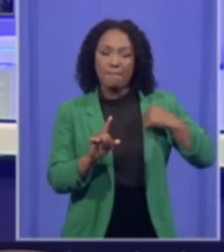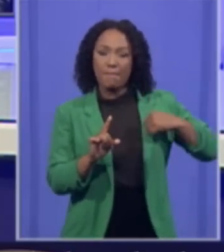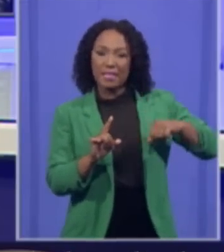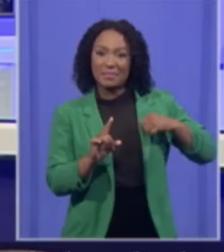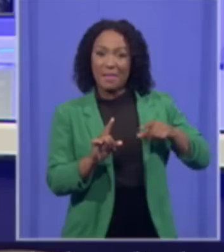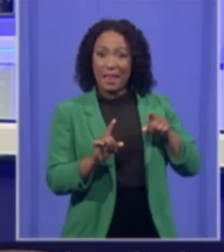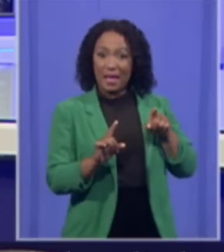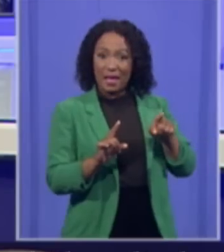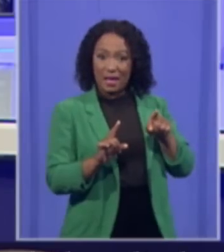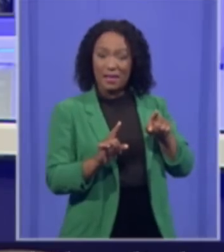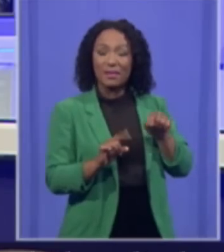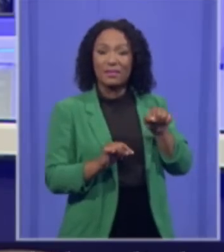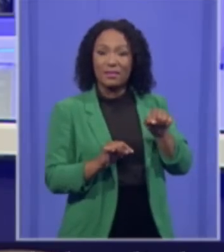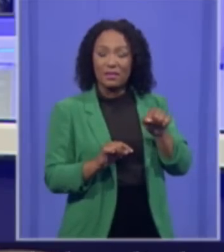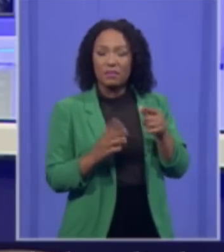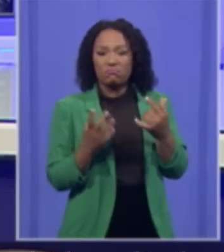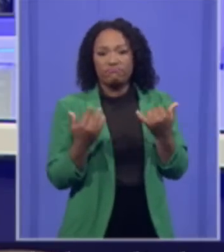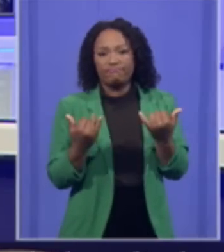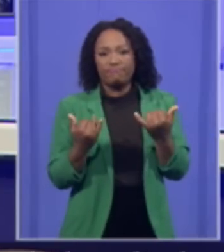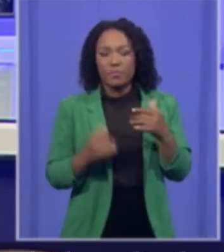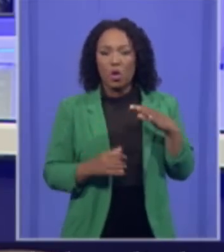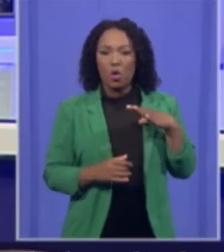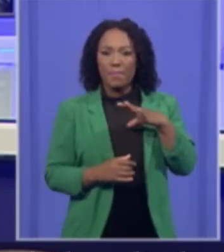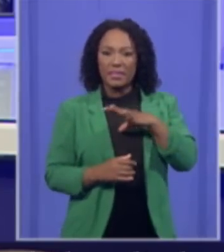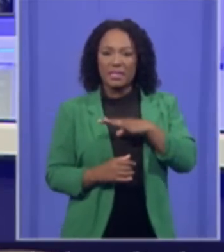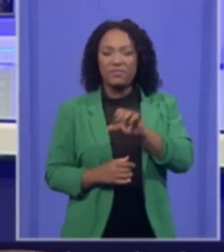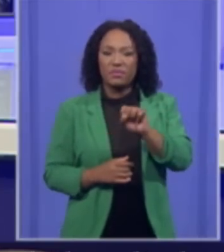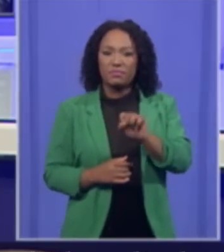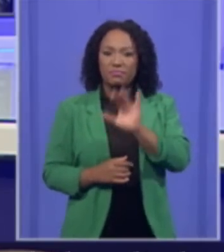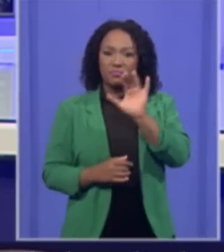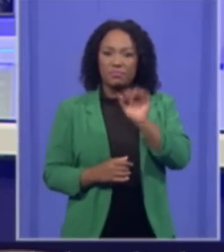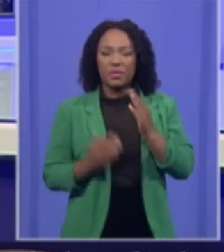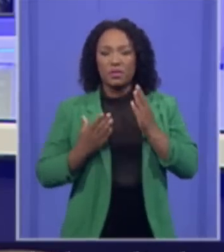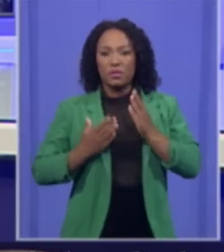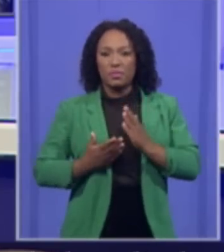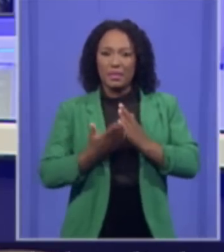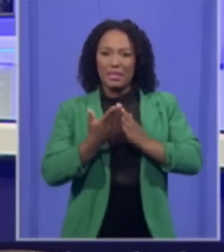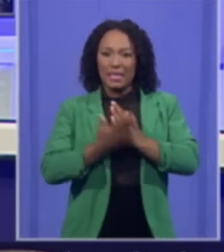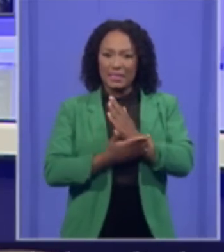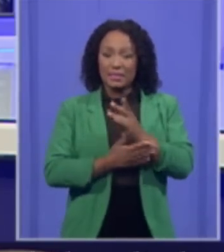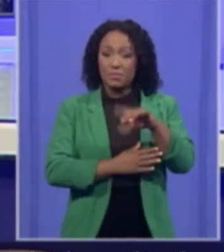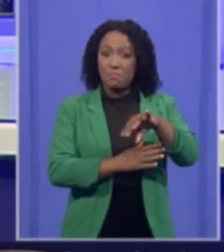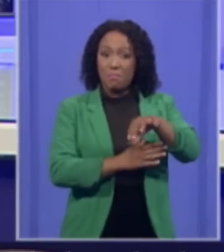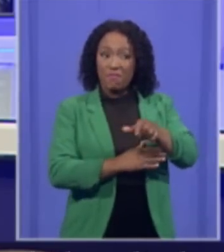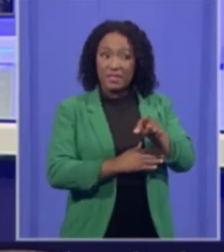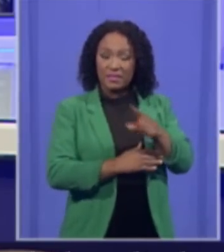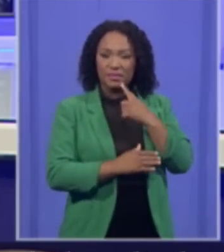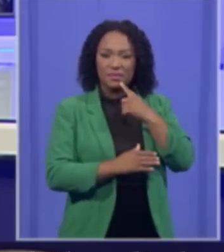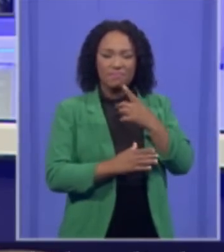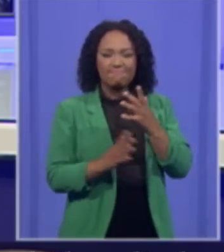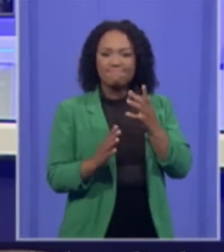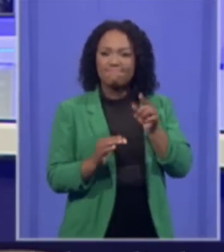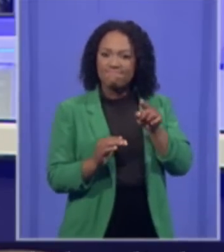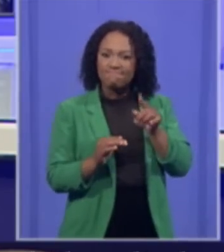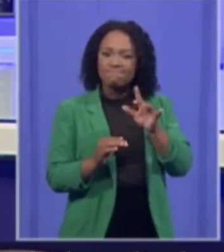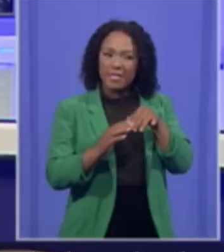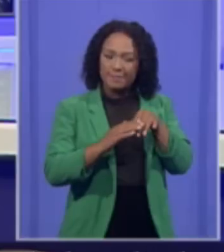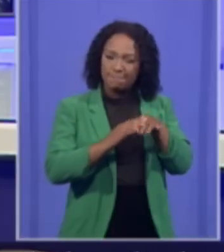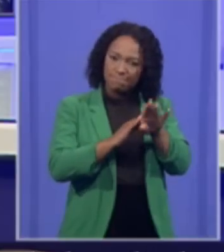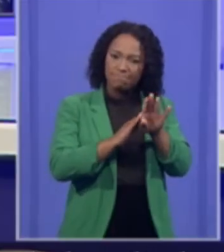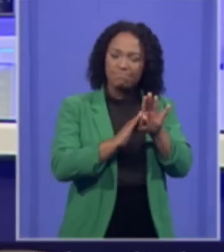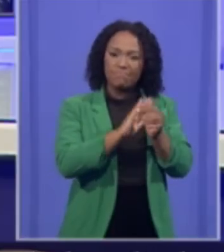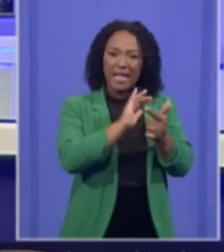wa lephalale. Go le bjalo Khomišene ya Ditokelo tša Botho ka profenseng e re e nyaka go tšea magato a semolao